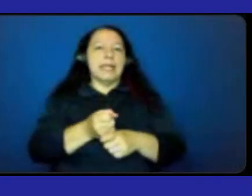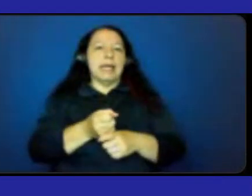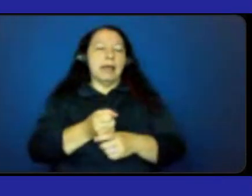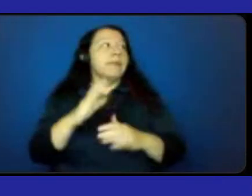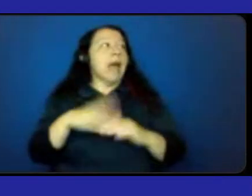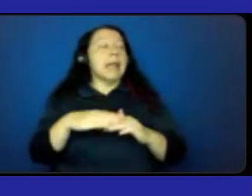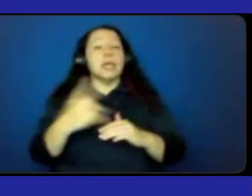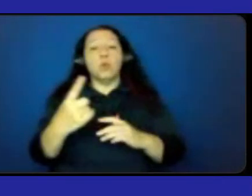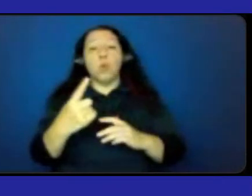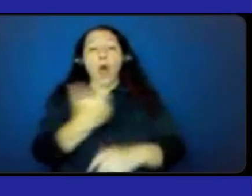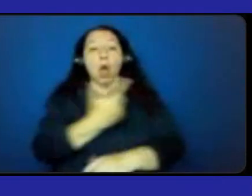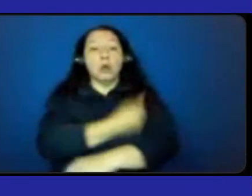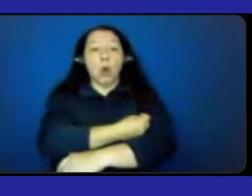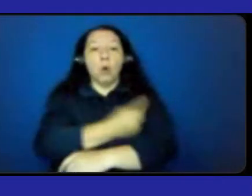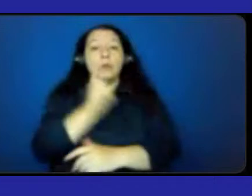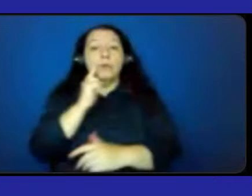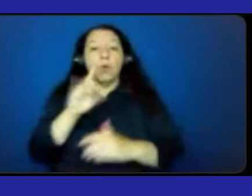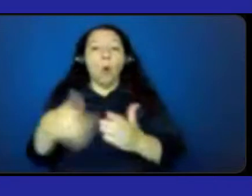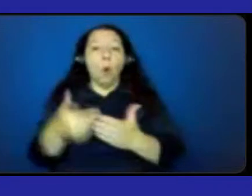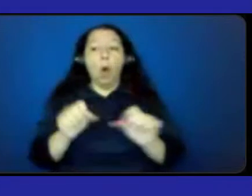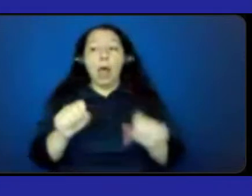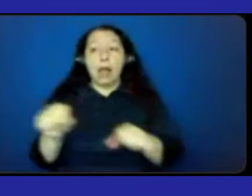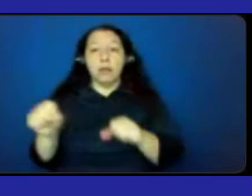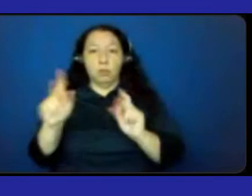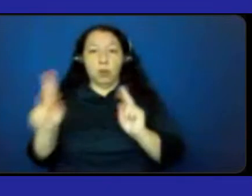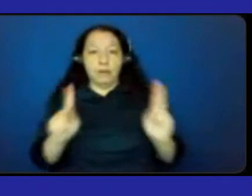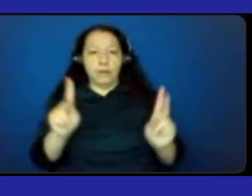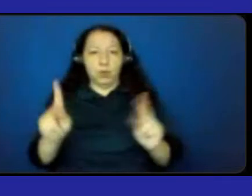eligible individuals. Next slide, please.